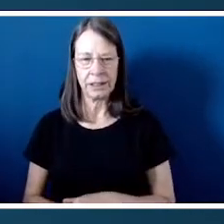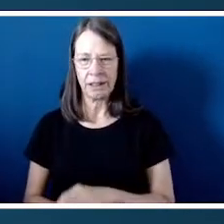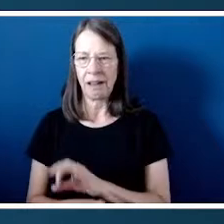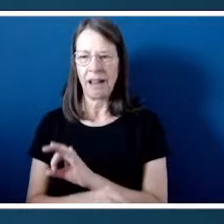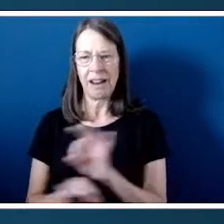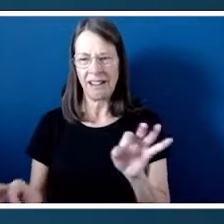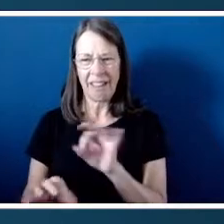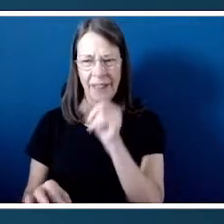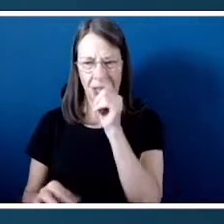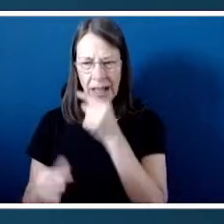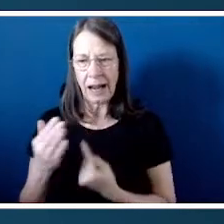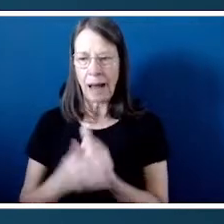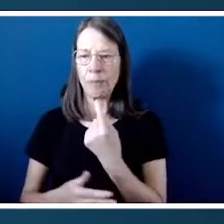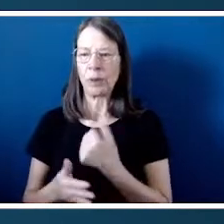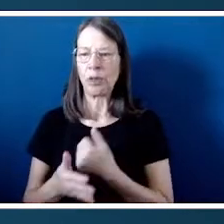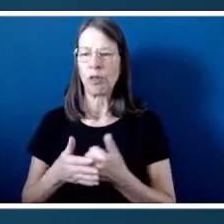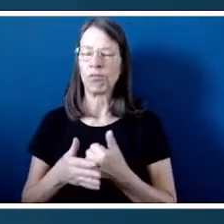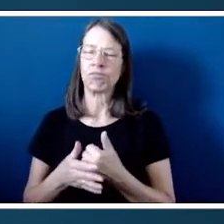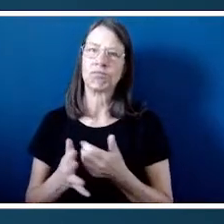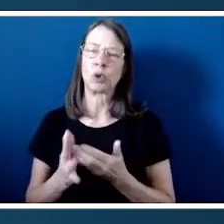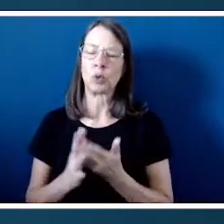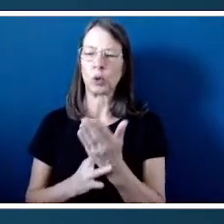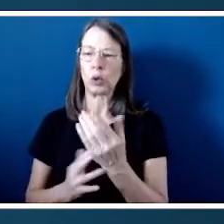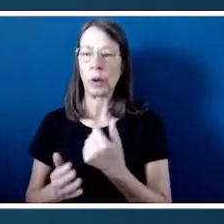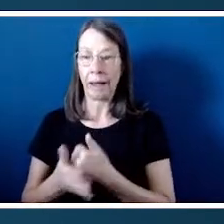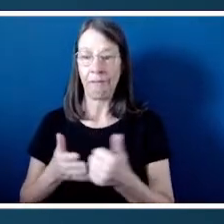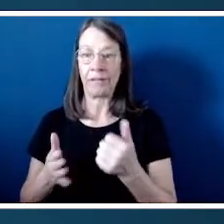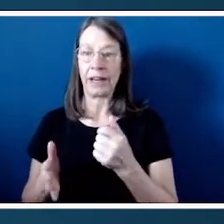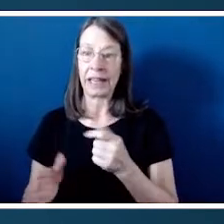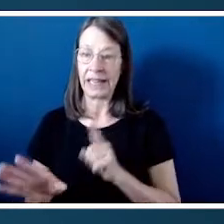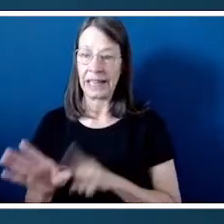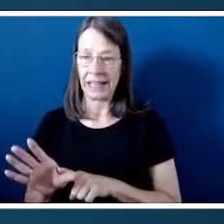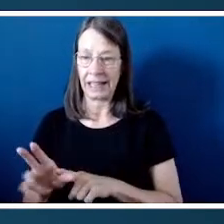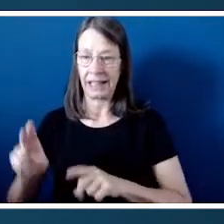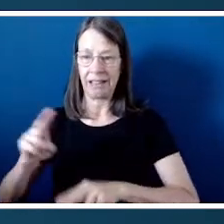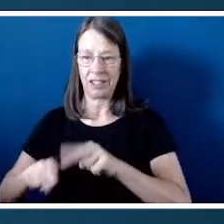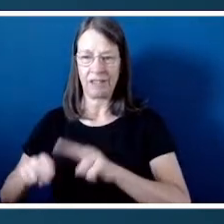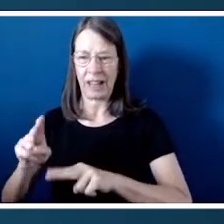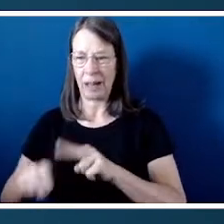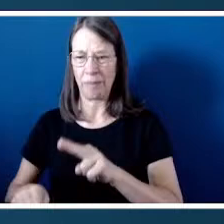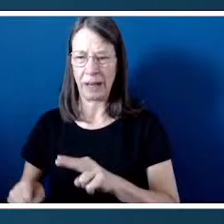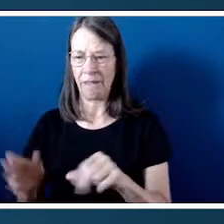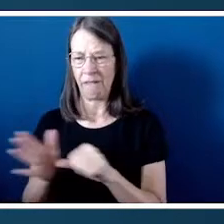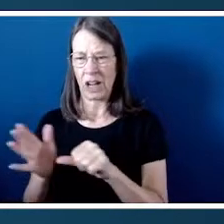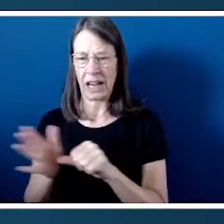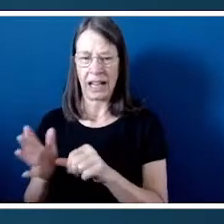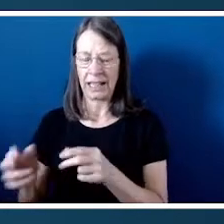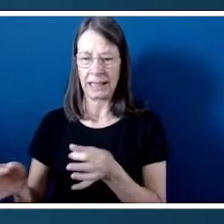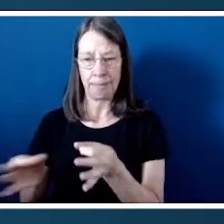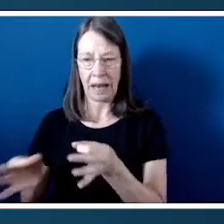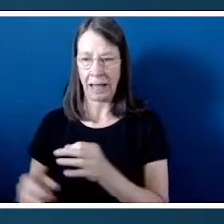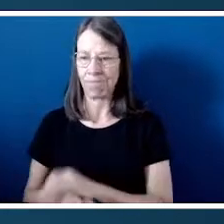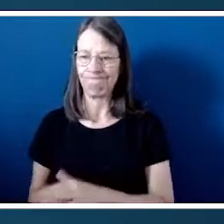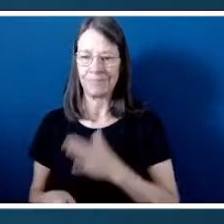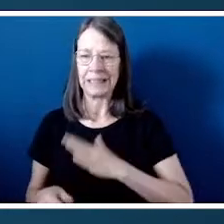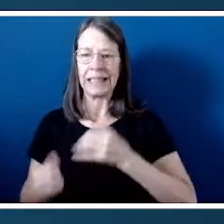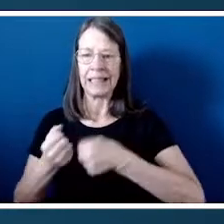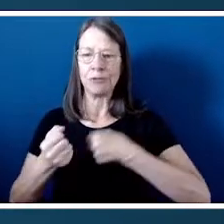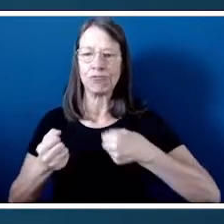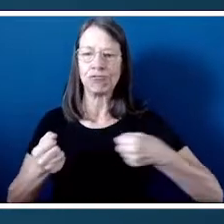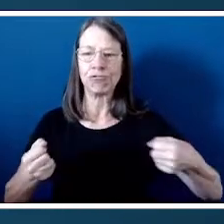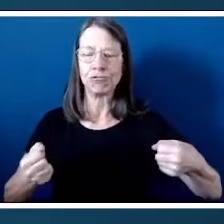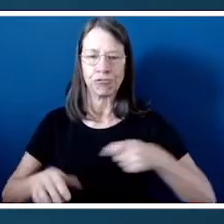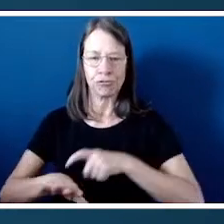Friends, the Pacific Island nations find themselves on a cliff edge, facing an interlocking